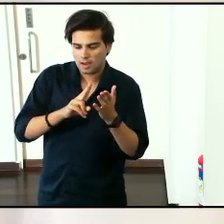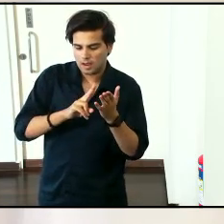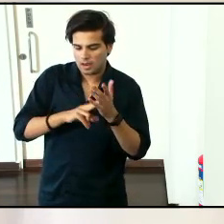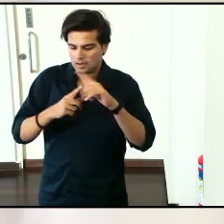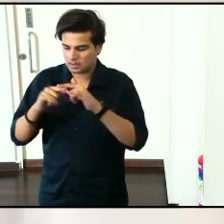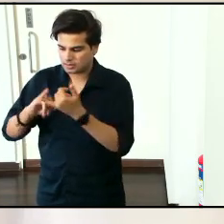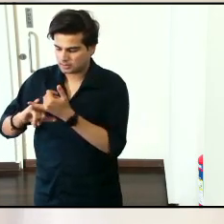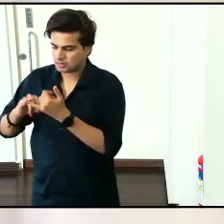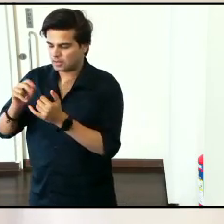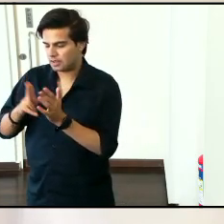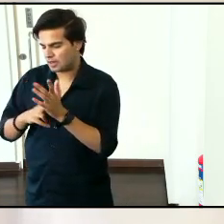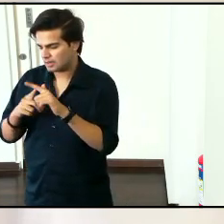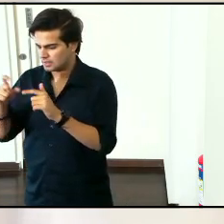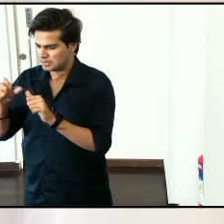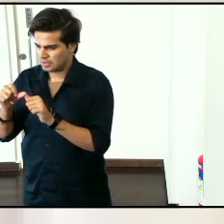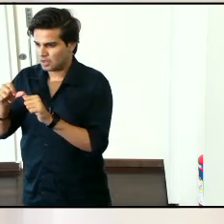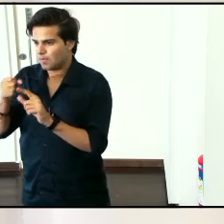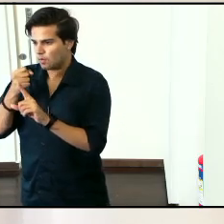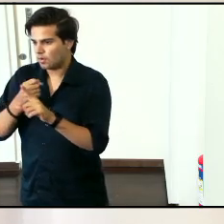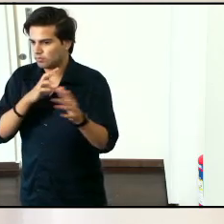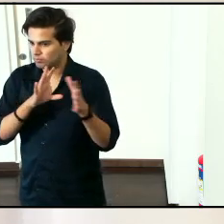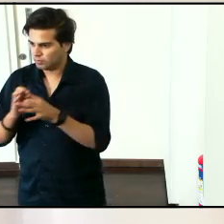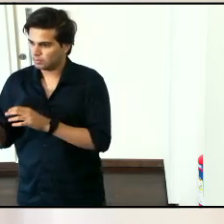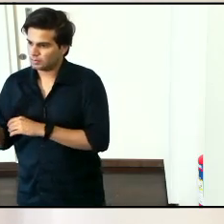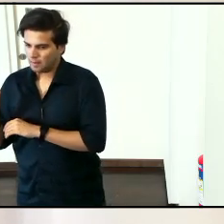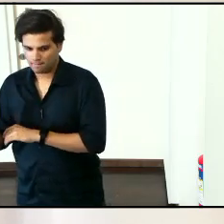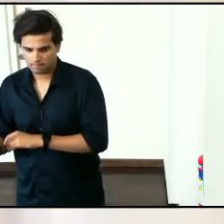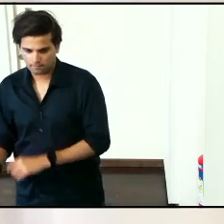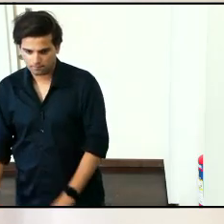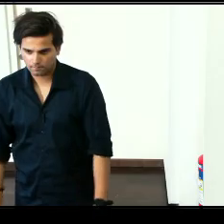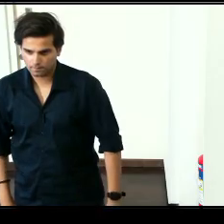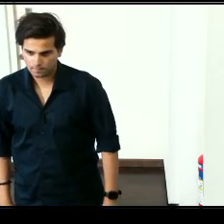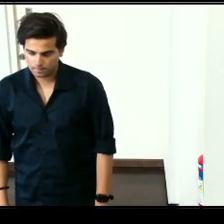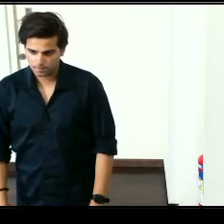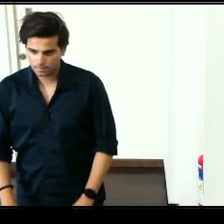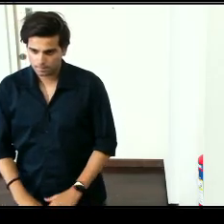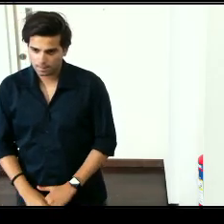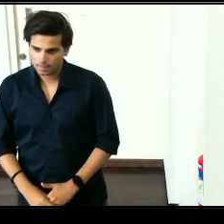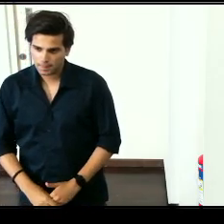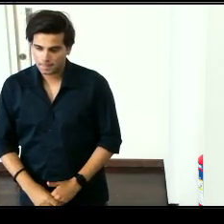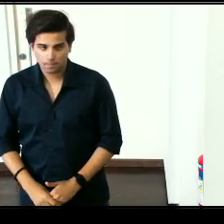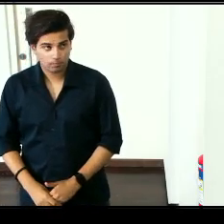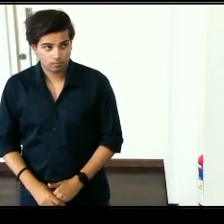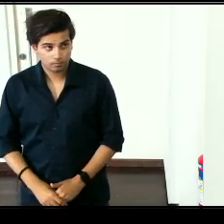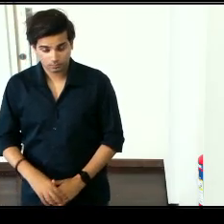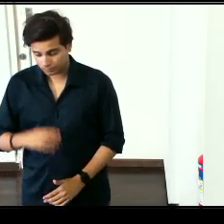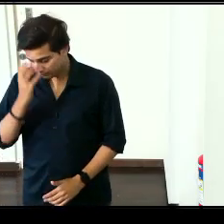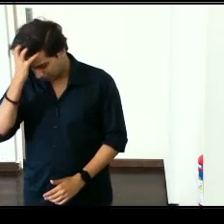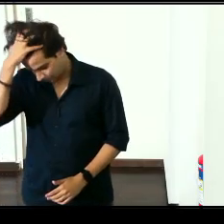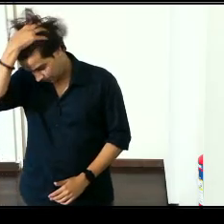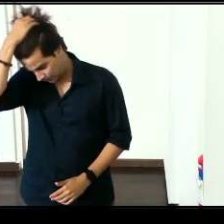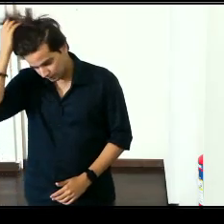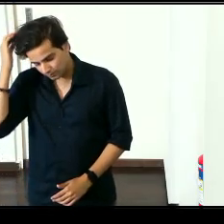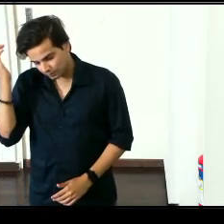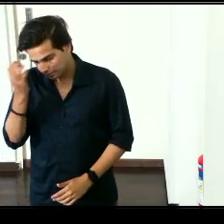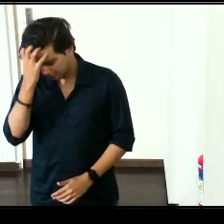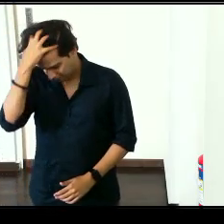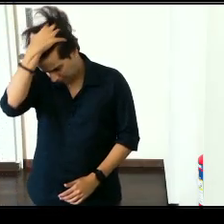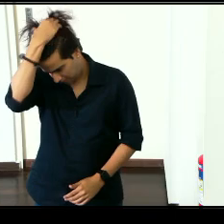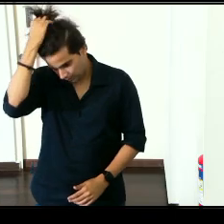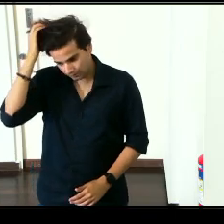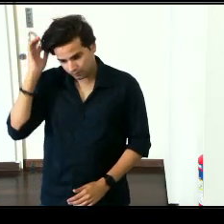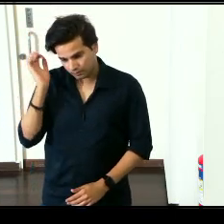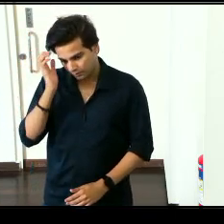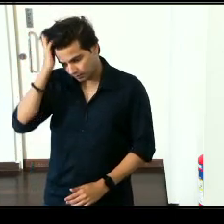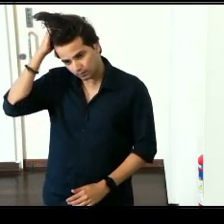protests. Next, please. this is just to give you a sense of,